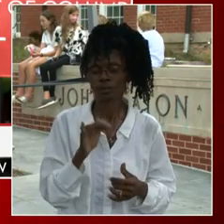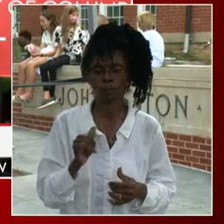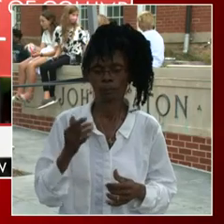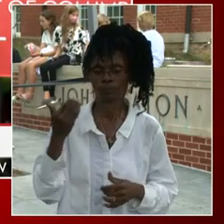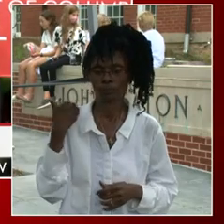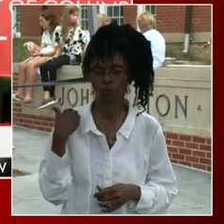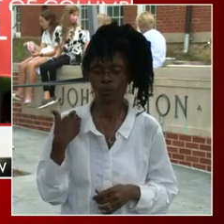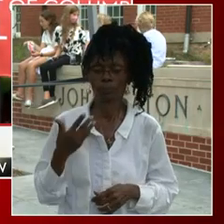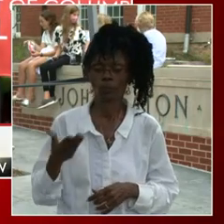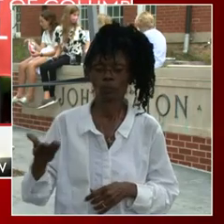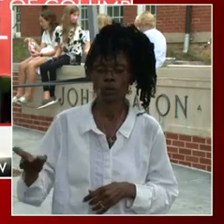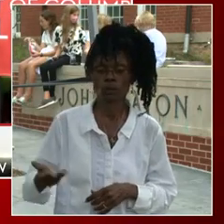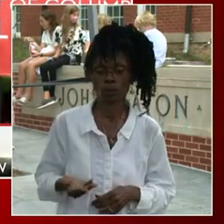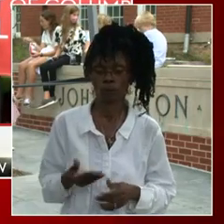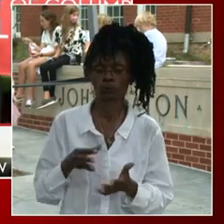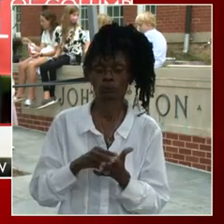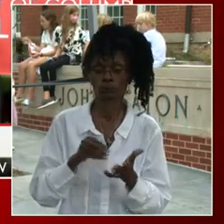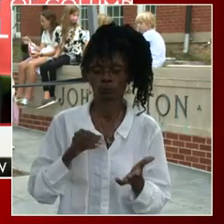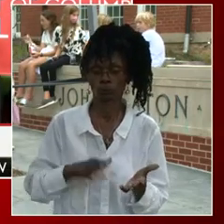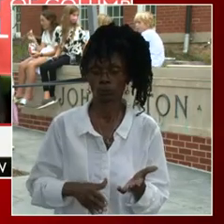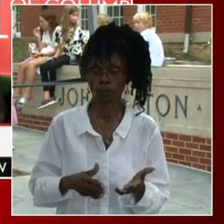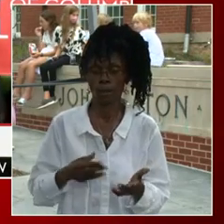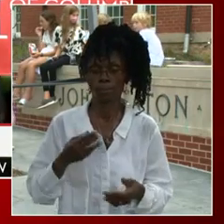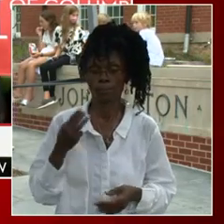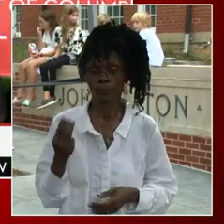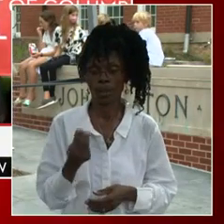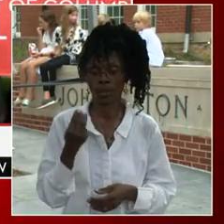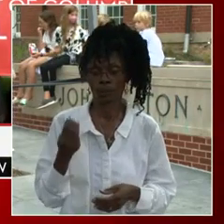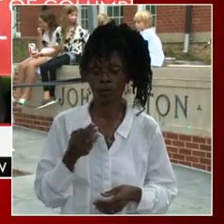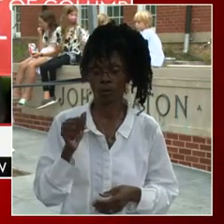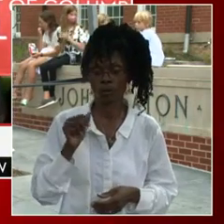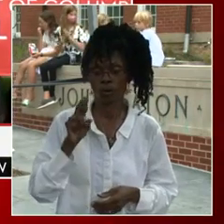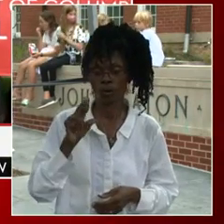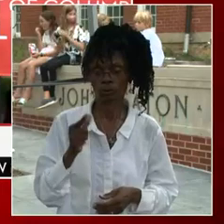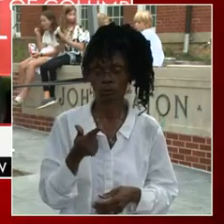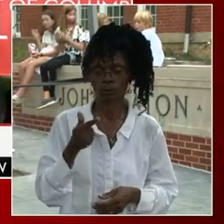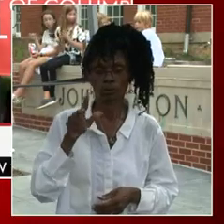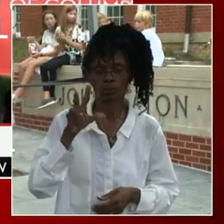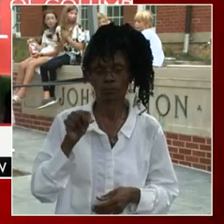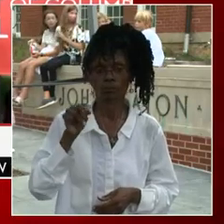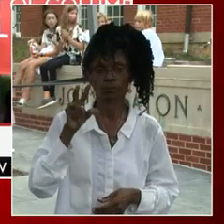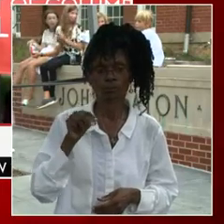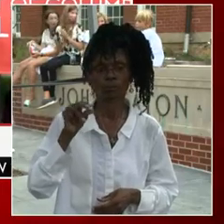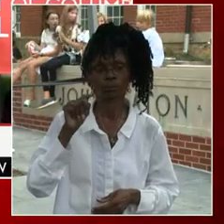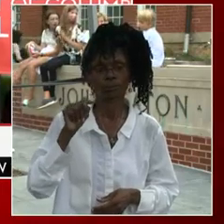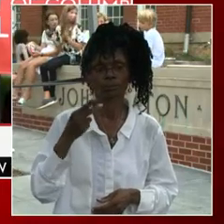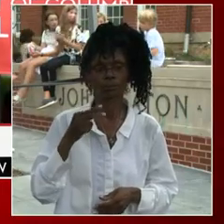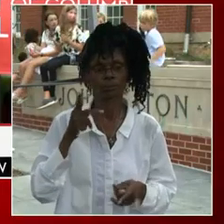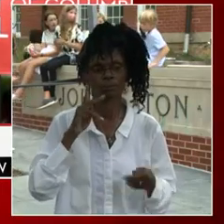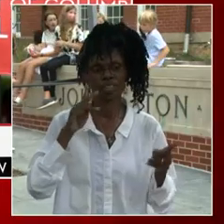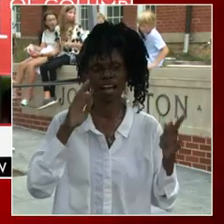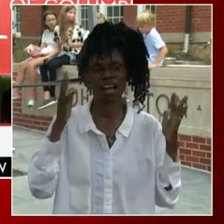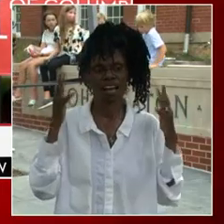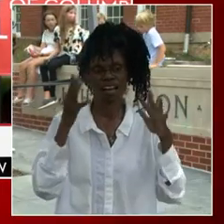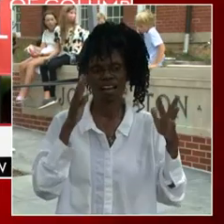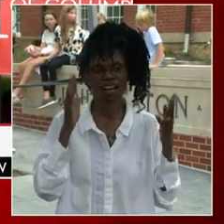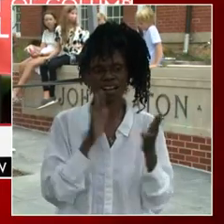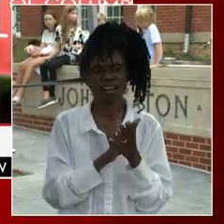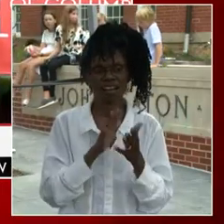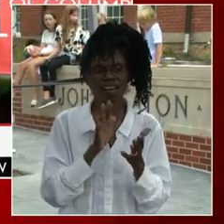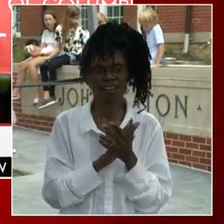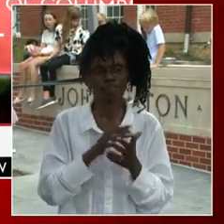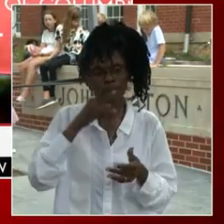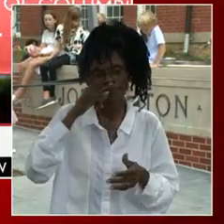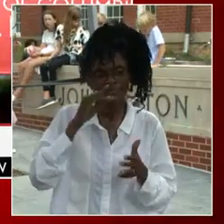30th. Yeah, let's give that some round of applause, because for some of our families, it's been a long time